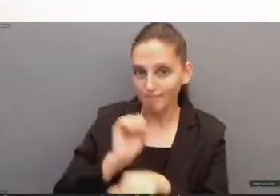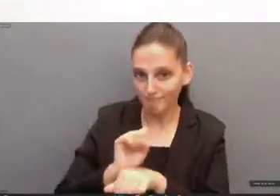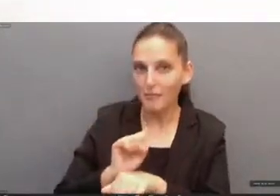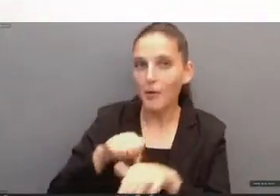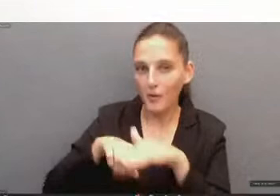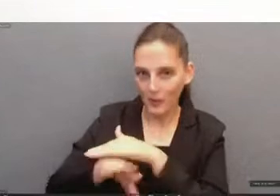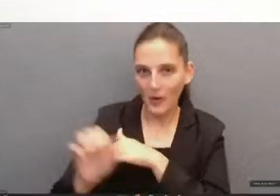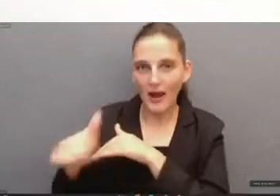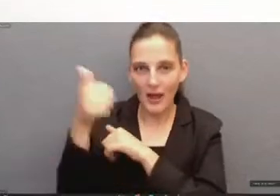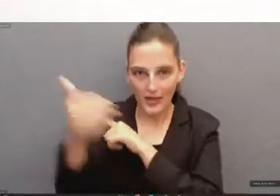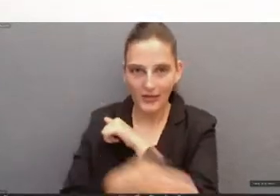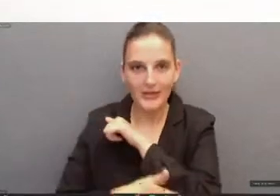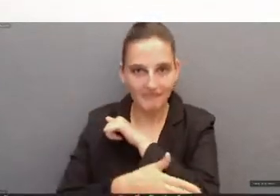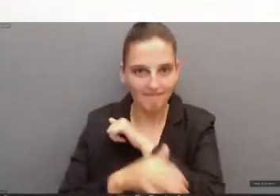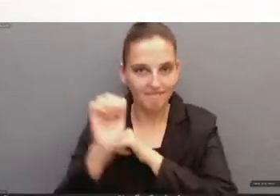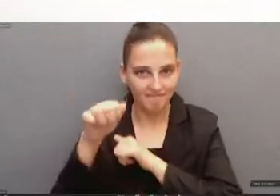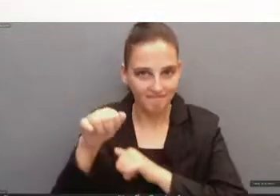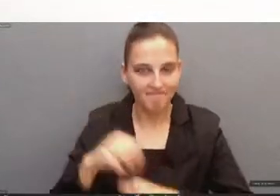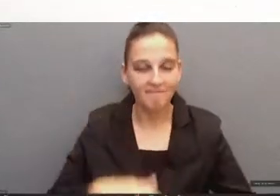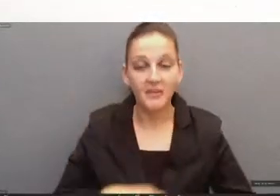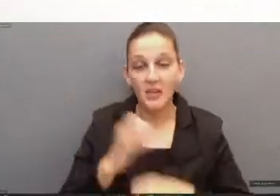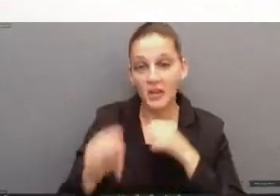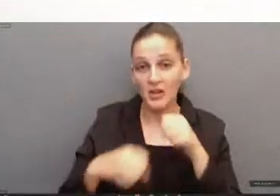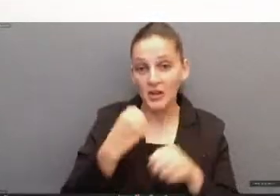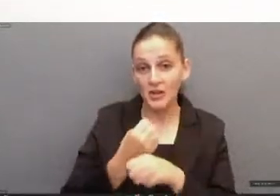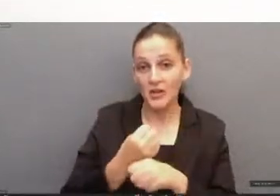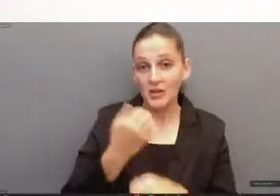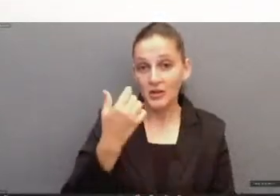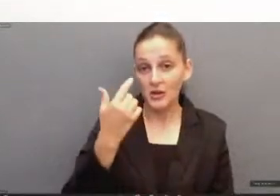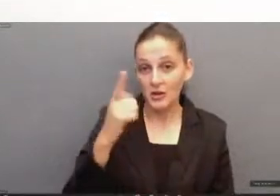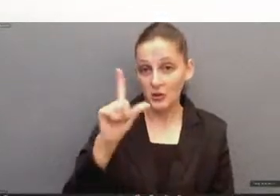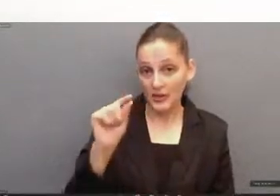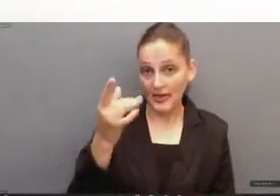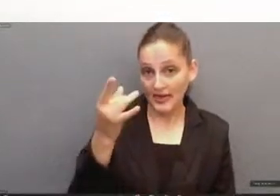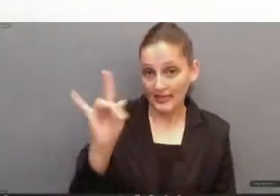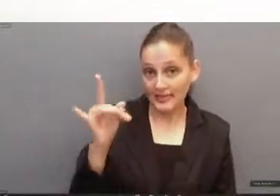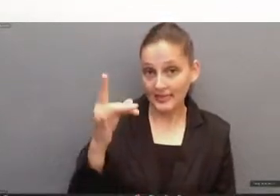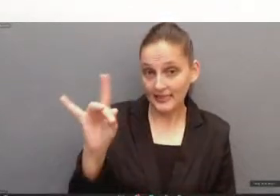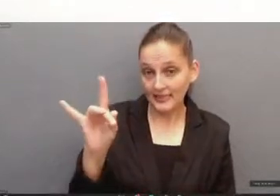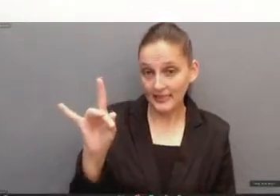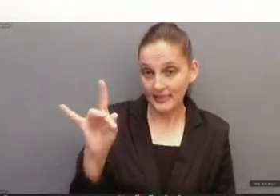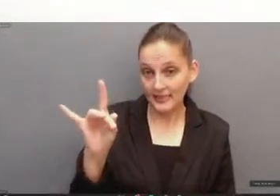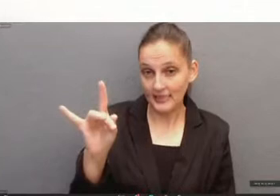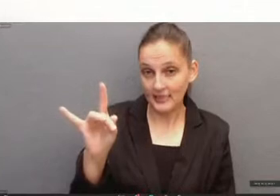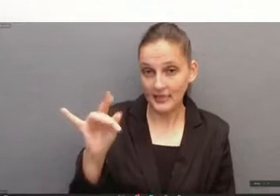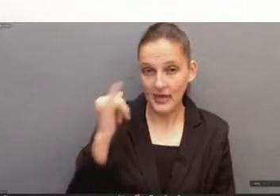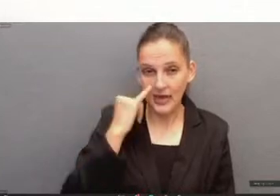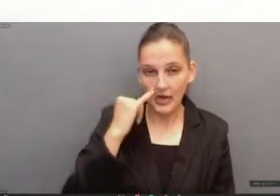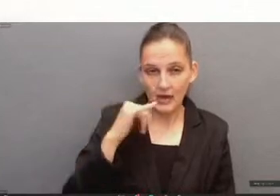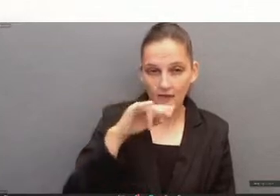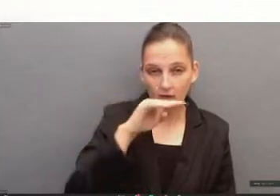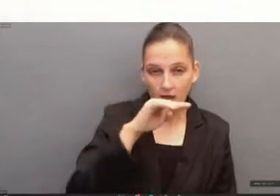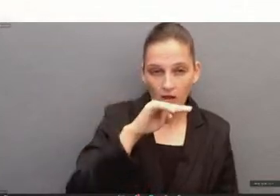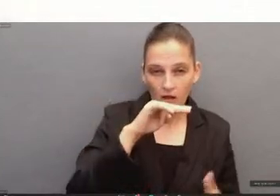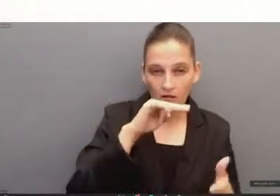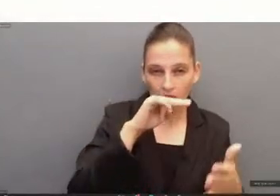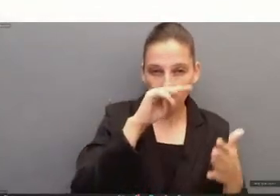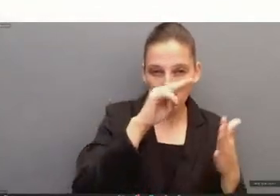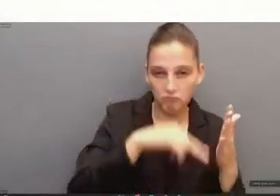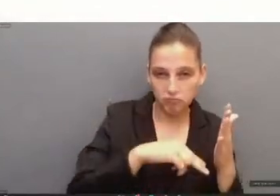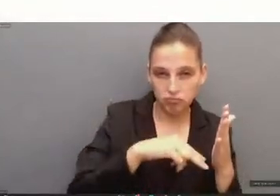born. And in 2018, when you looked at the census from